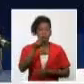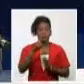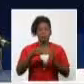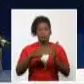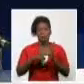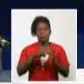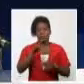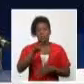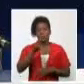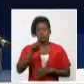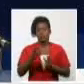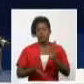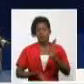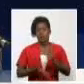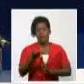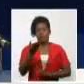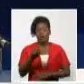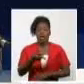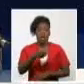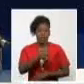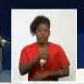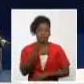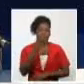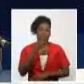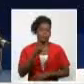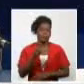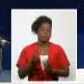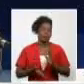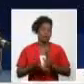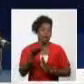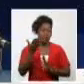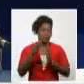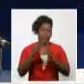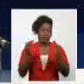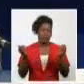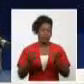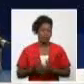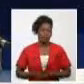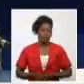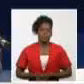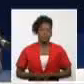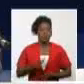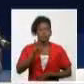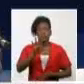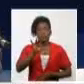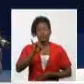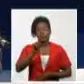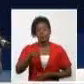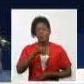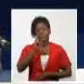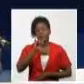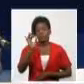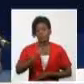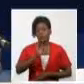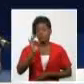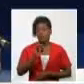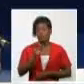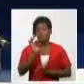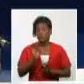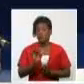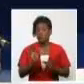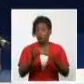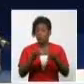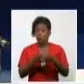down, and we hope that with the effort of all and the fulfillment of all the